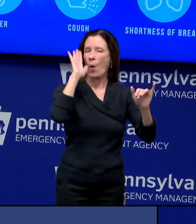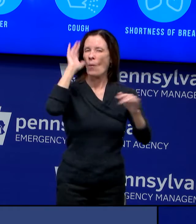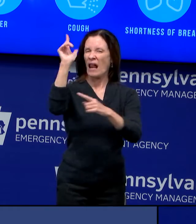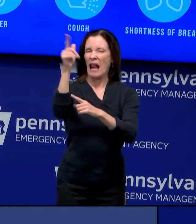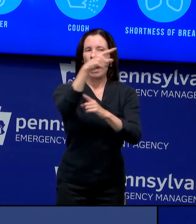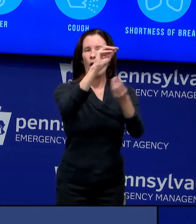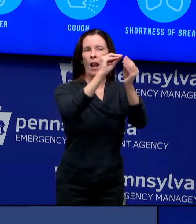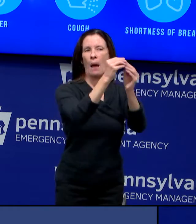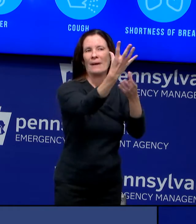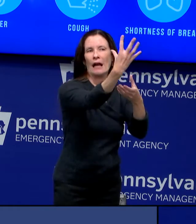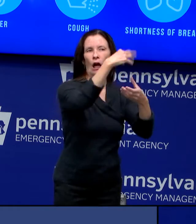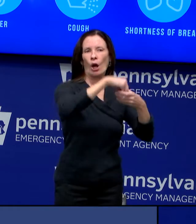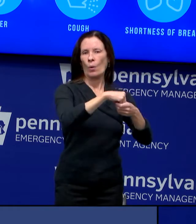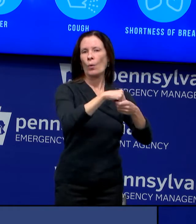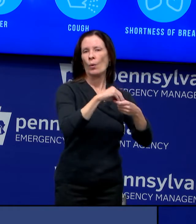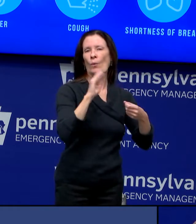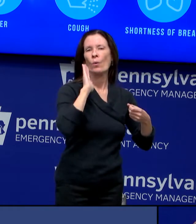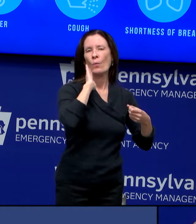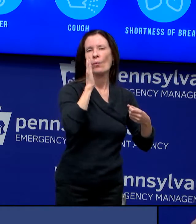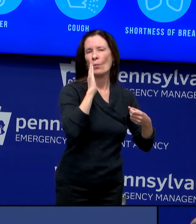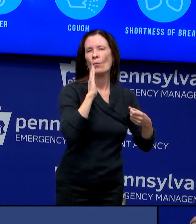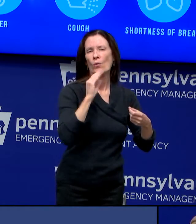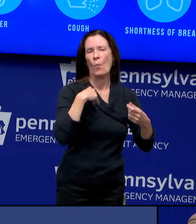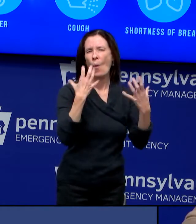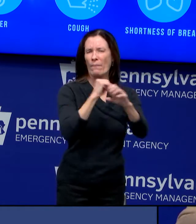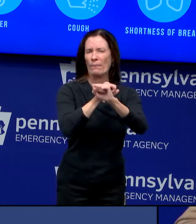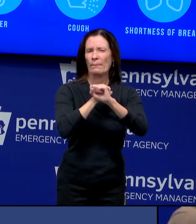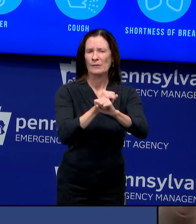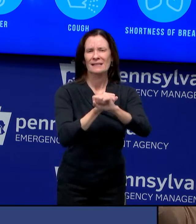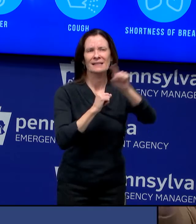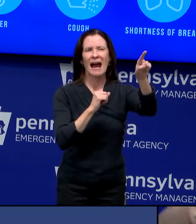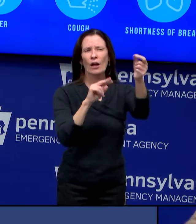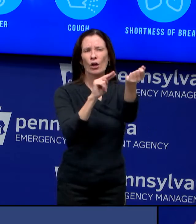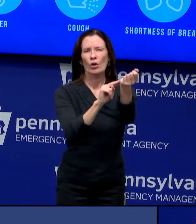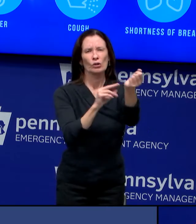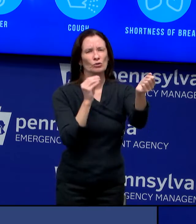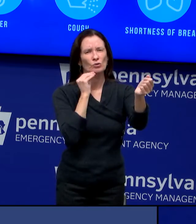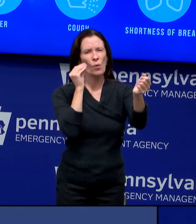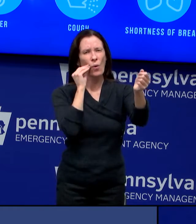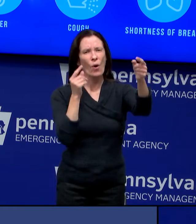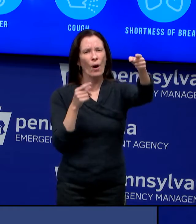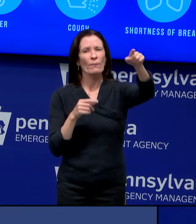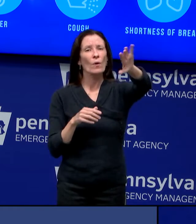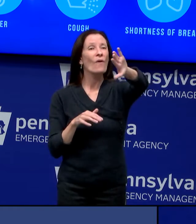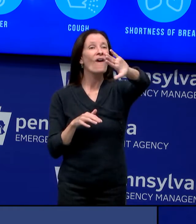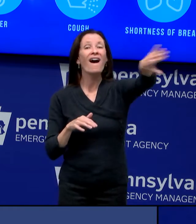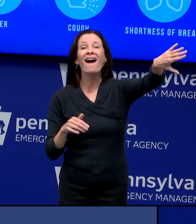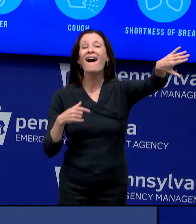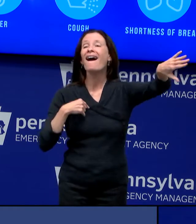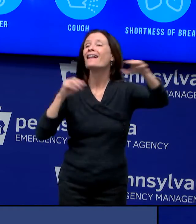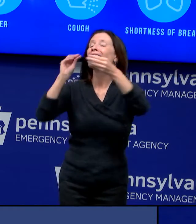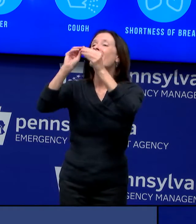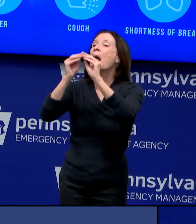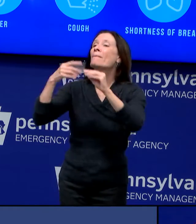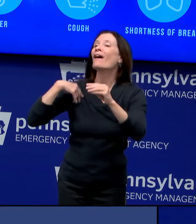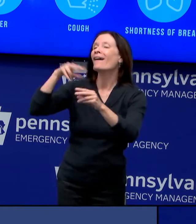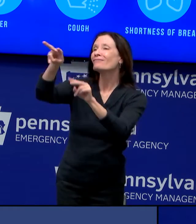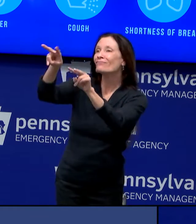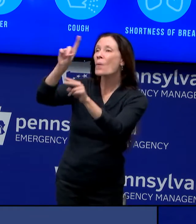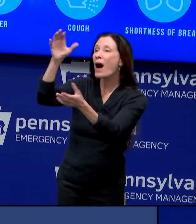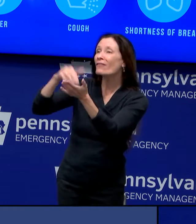need to do everything we can to protect them. Of course, staff go in and out of those facilities. And so if there is a hot spot in a